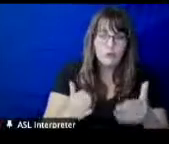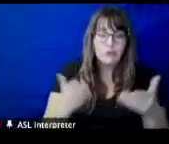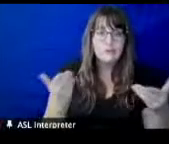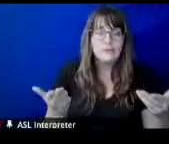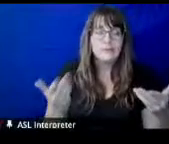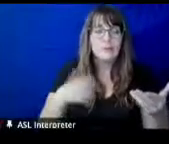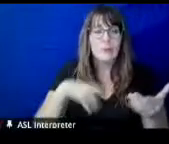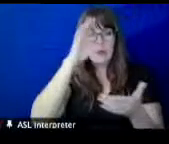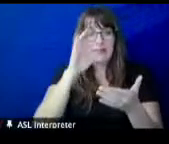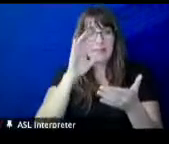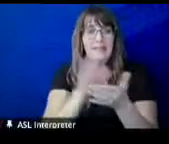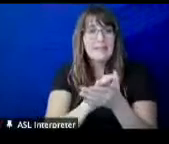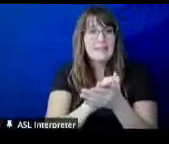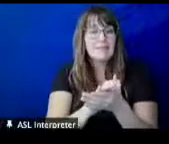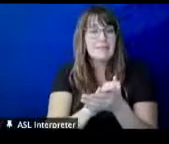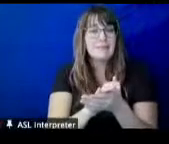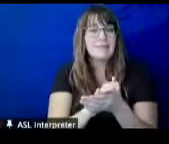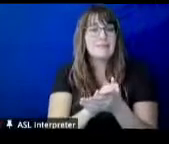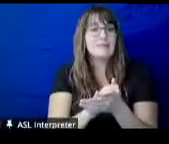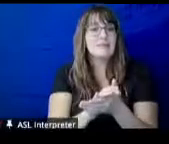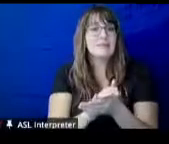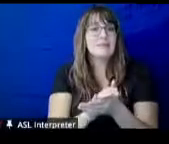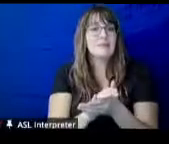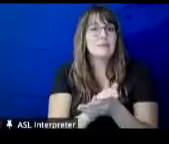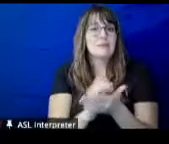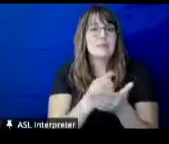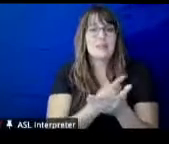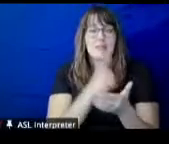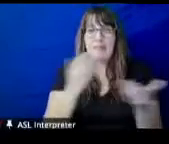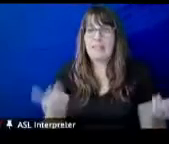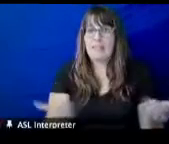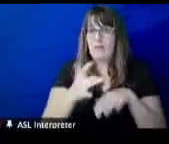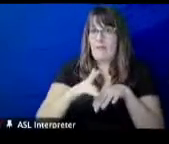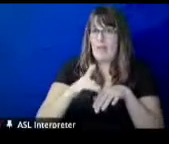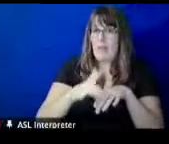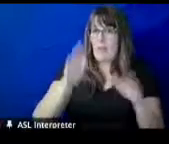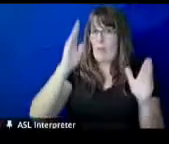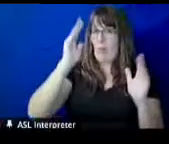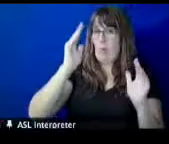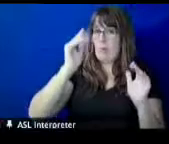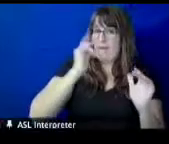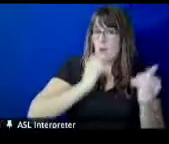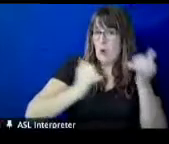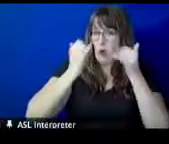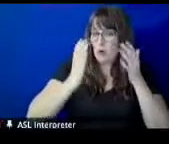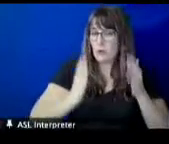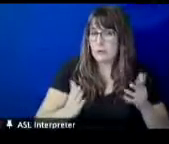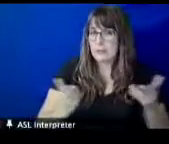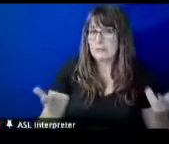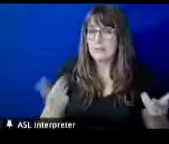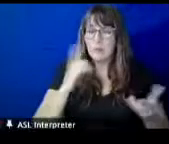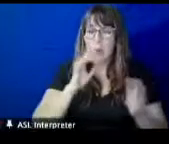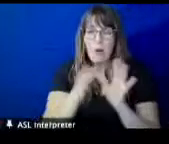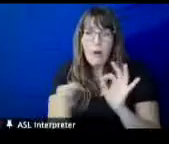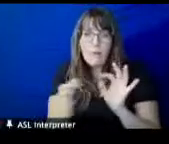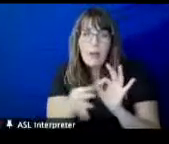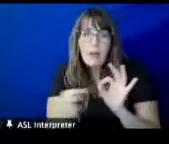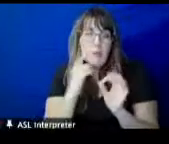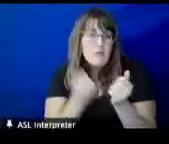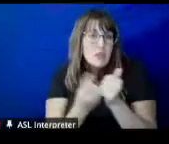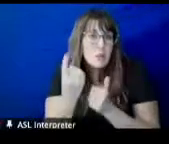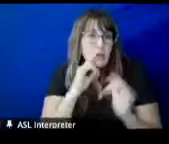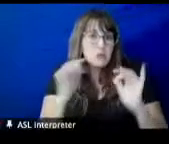I believe we've sort of certainly been here hoping for other public comment or anything like